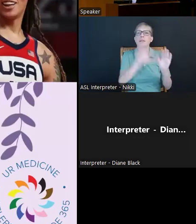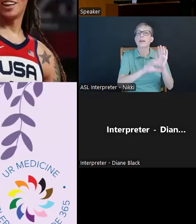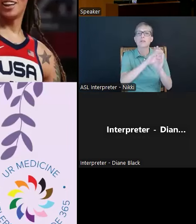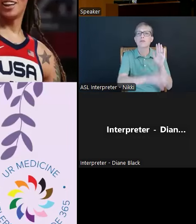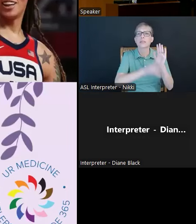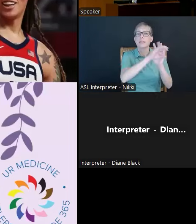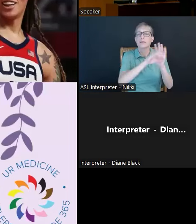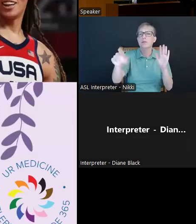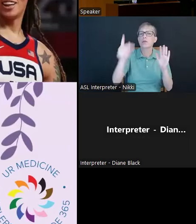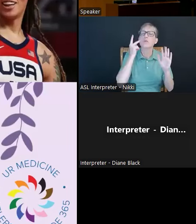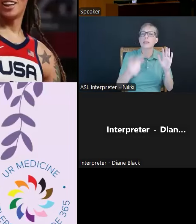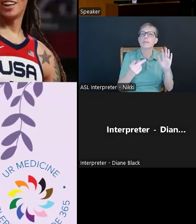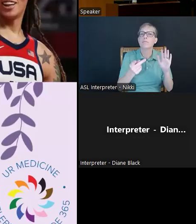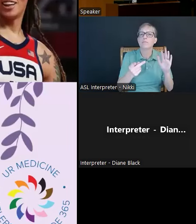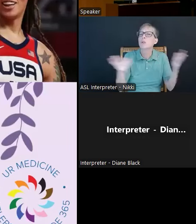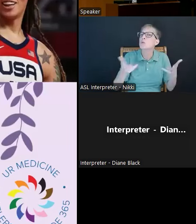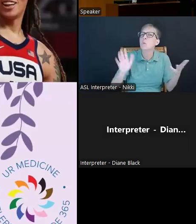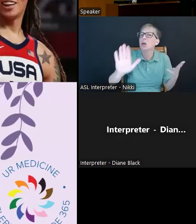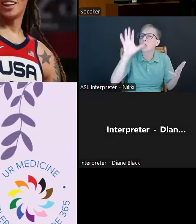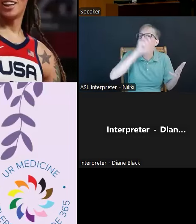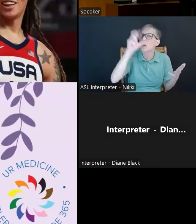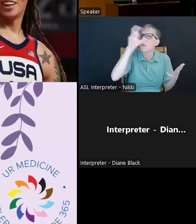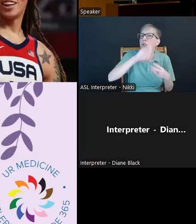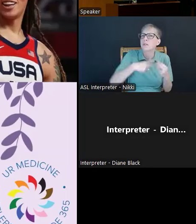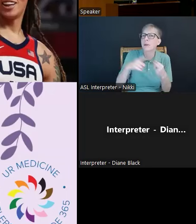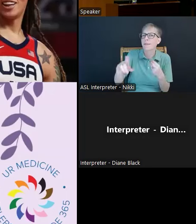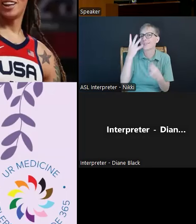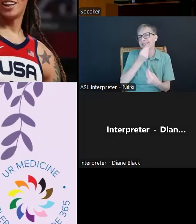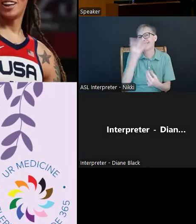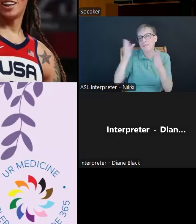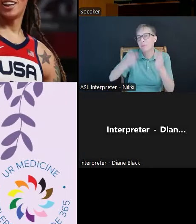What are your assumptions about this lovely person?